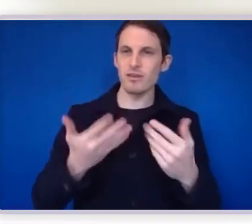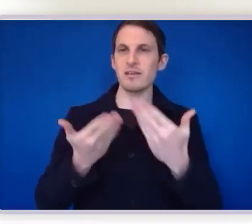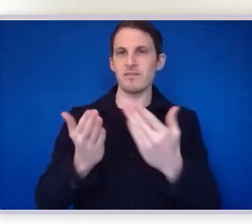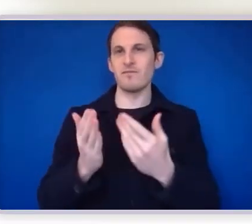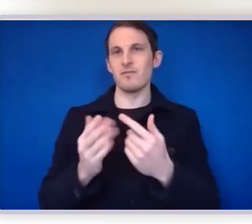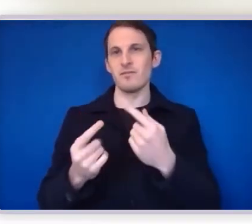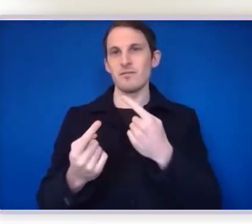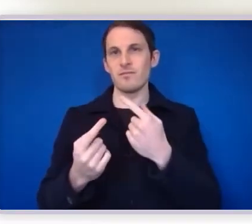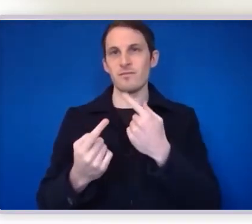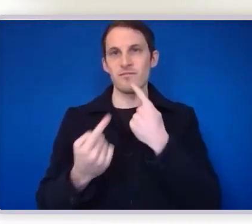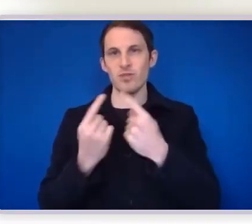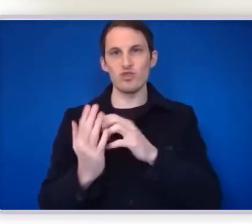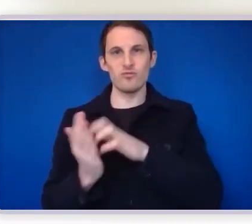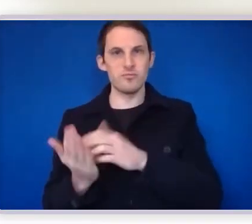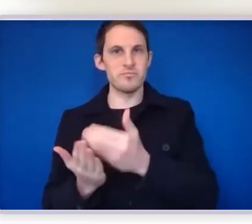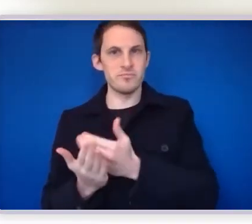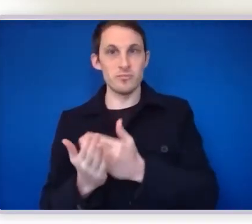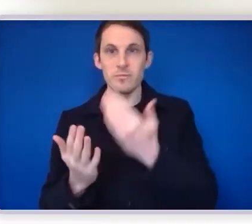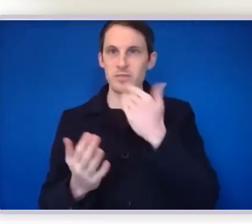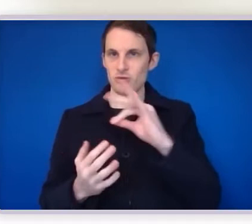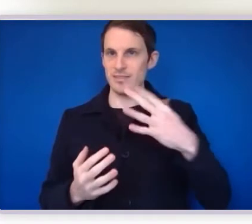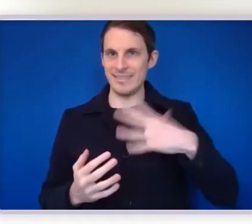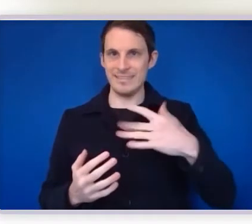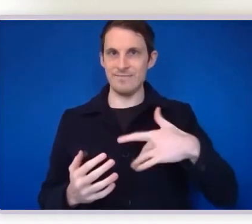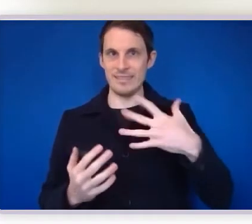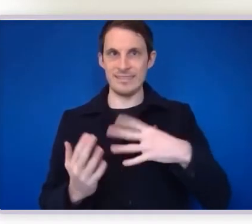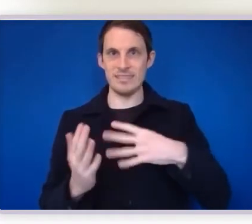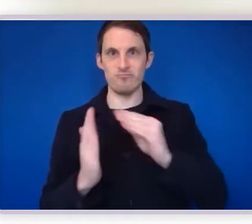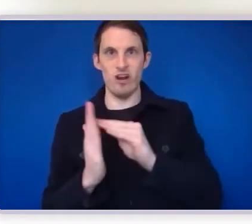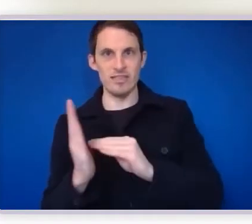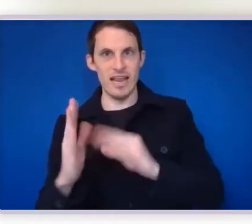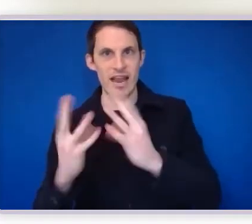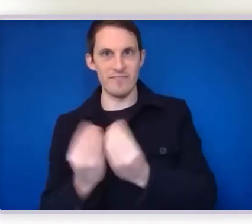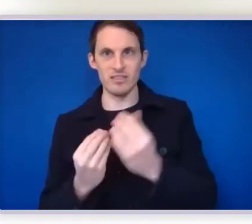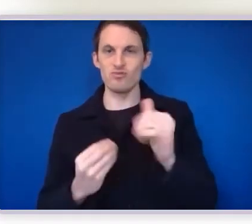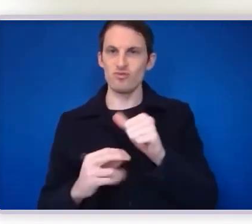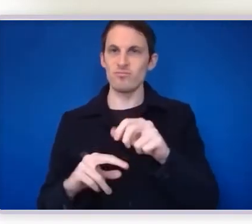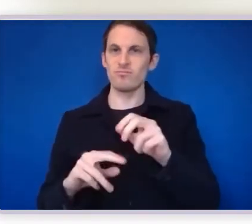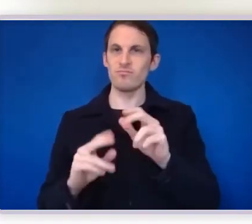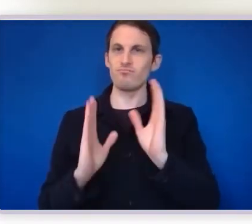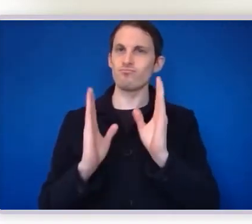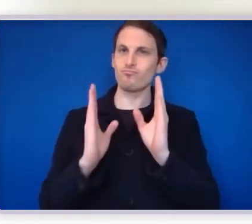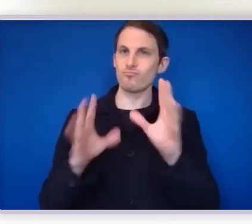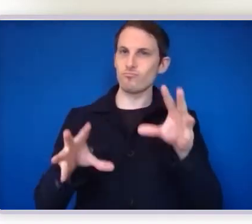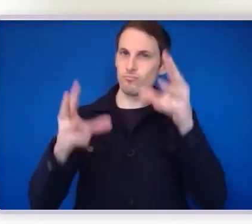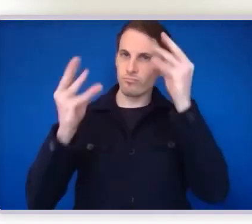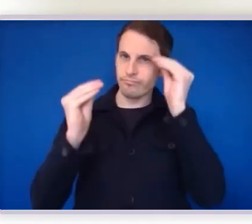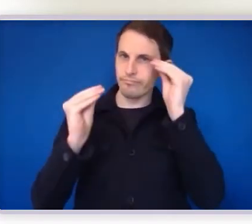fact sheets, there's no need to write anything down. Please just listen and take it in,